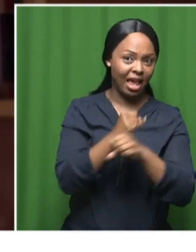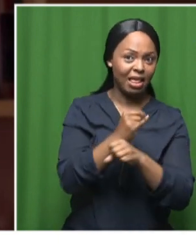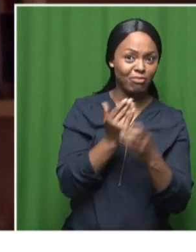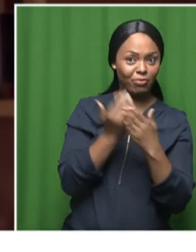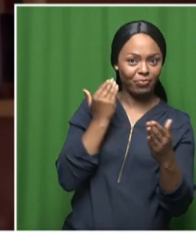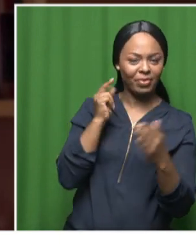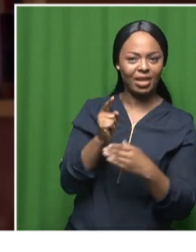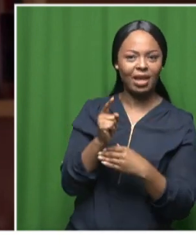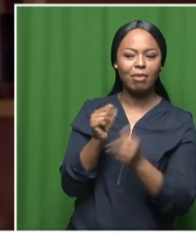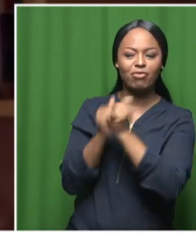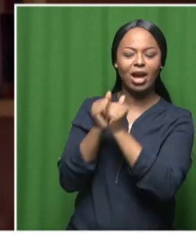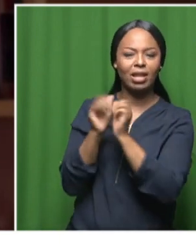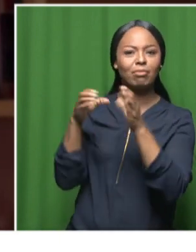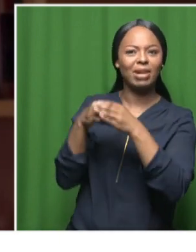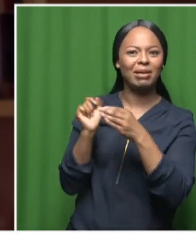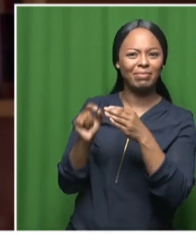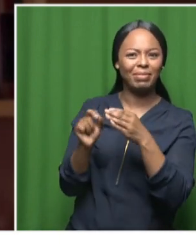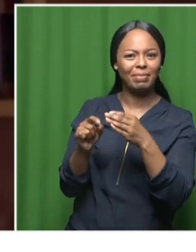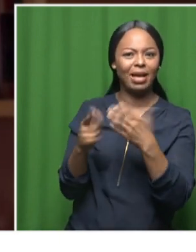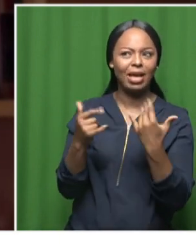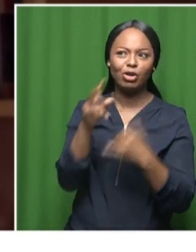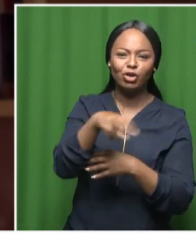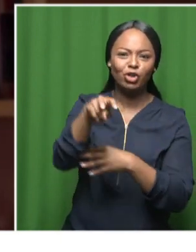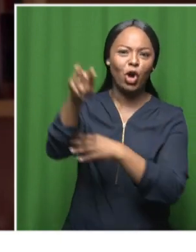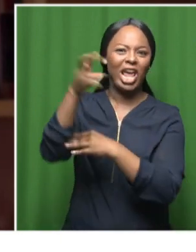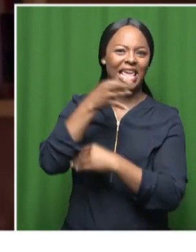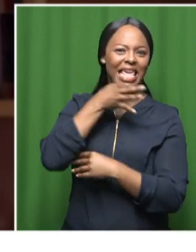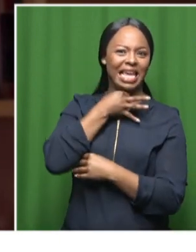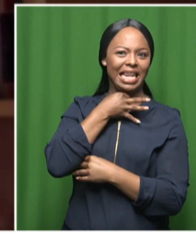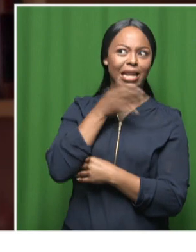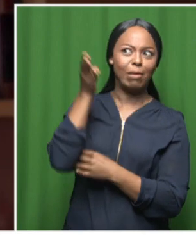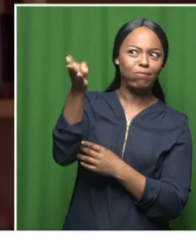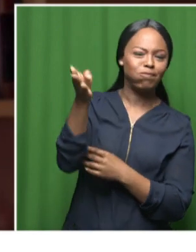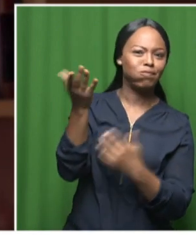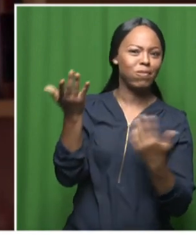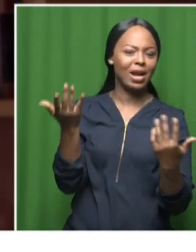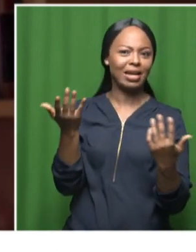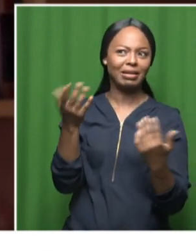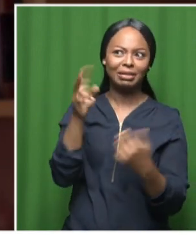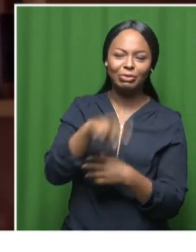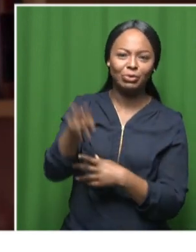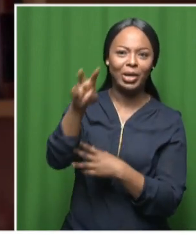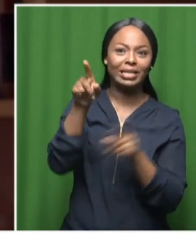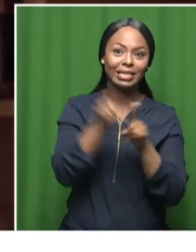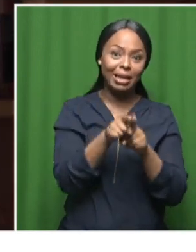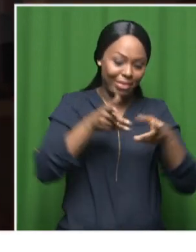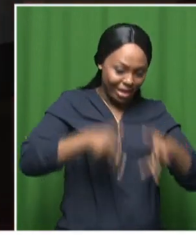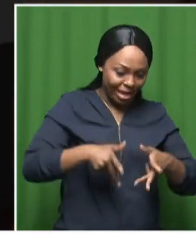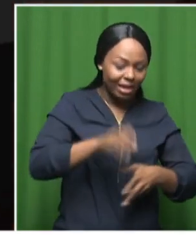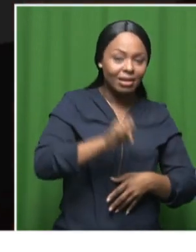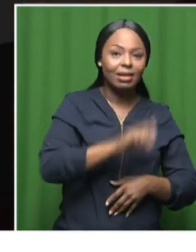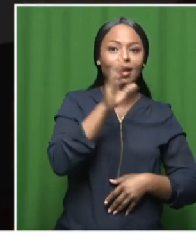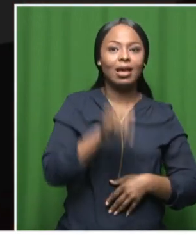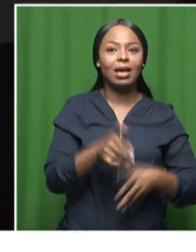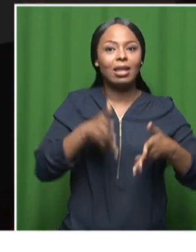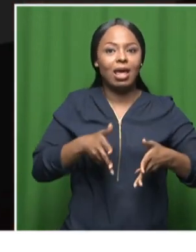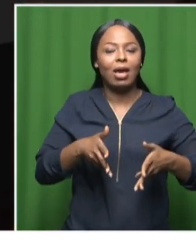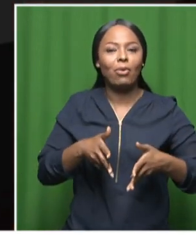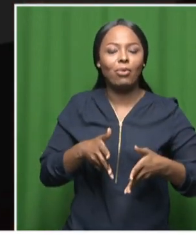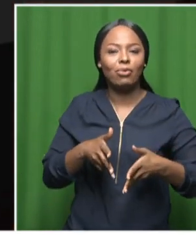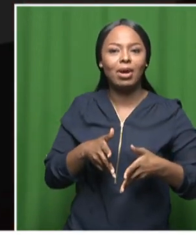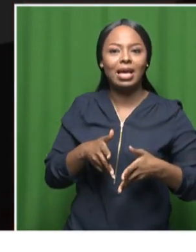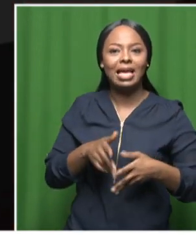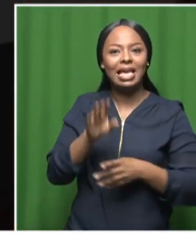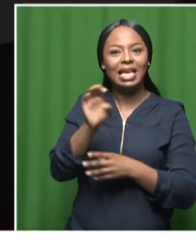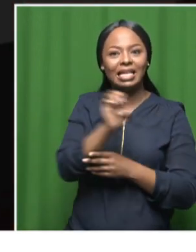the Brother Moves On, also touring in England, and even local tours, where now the